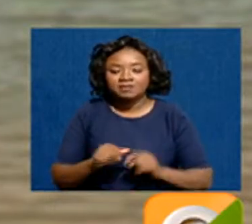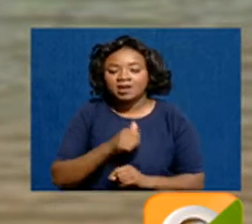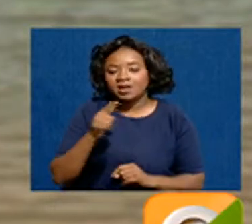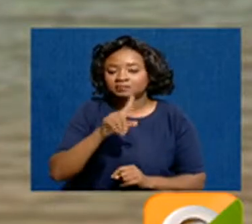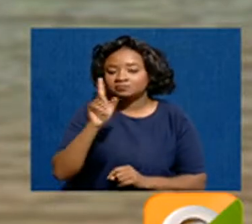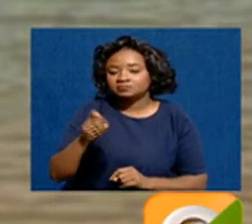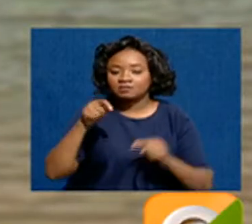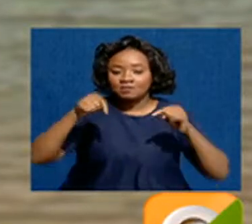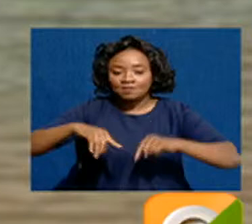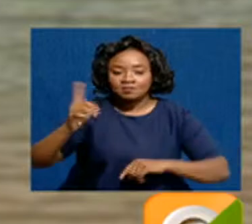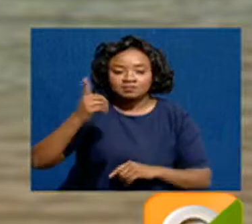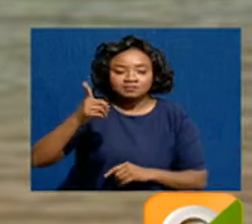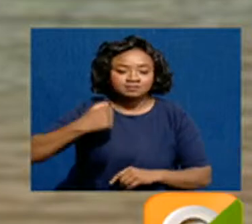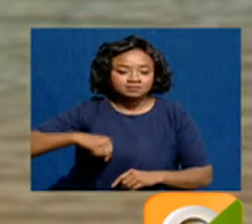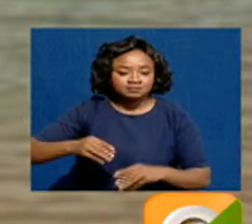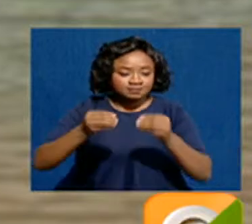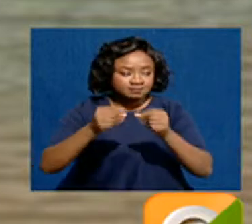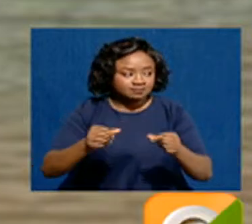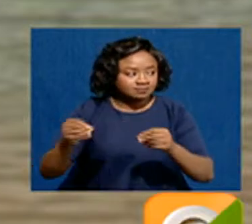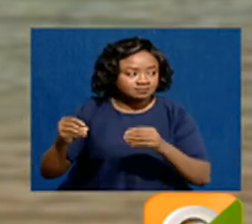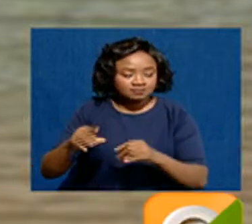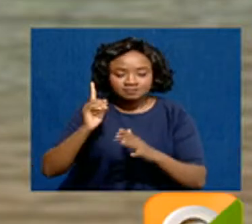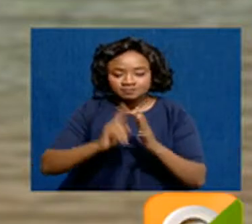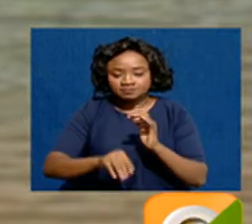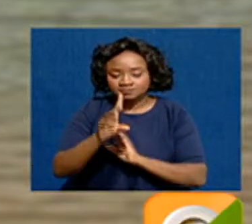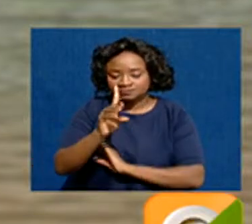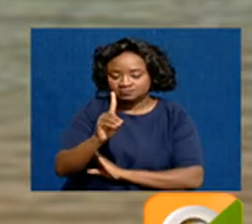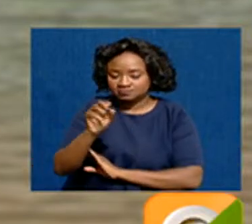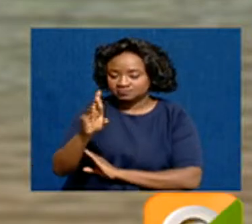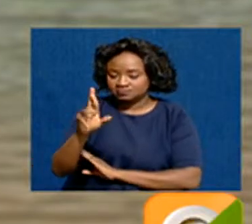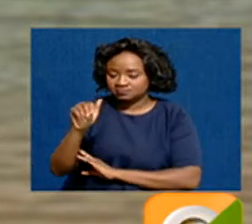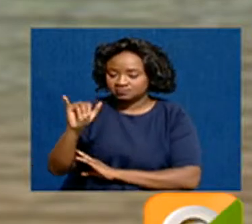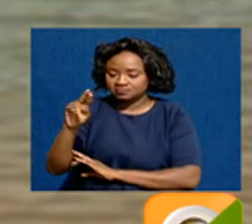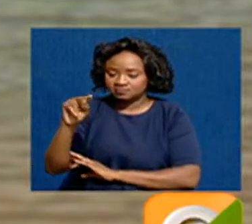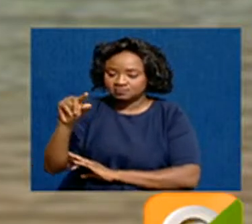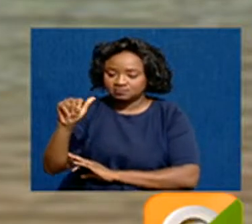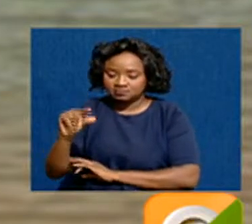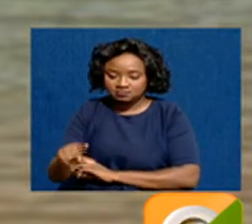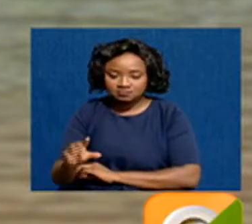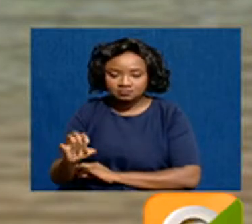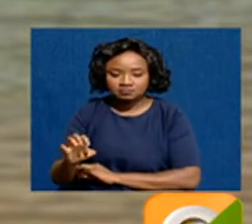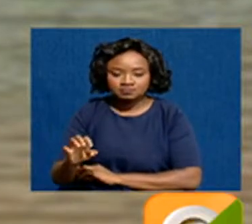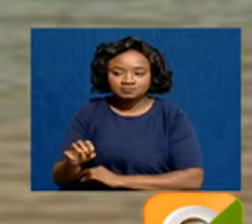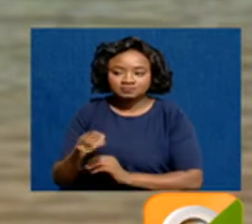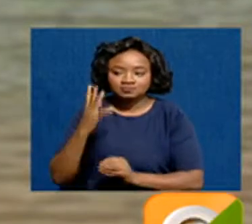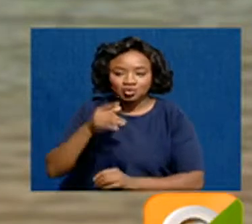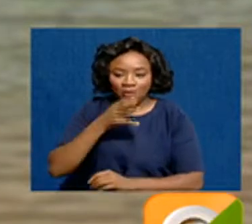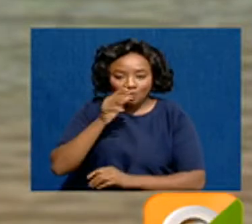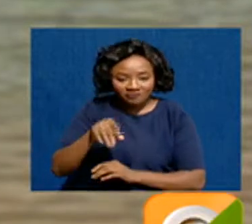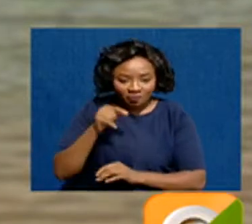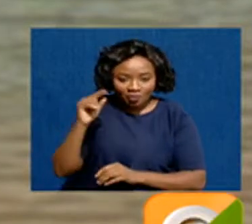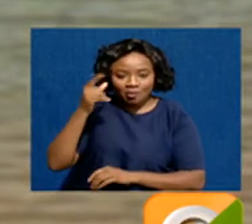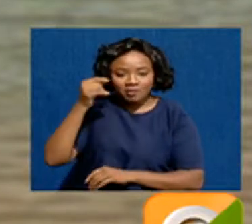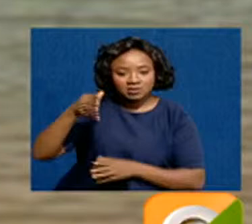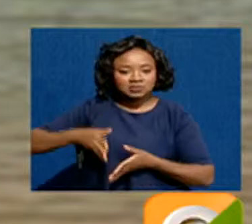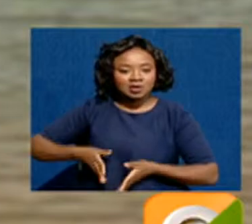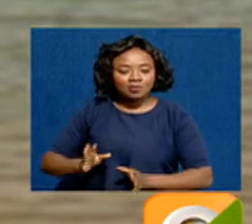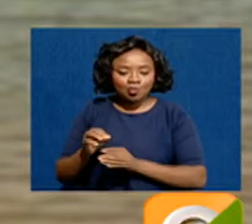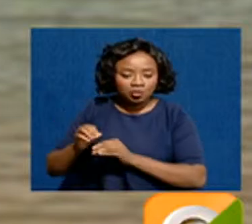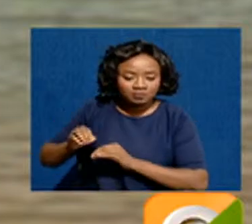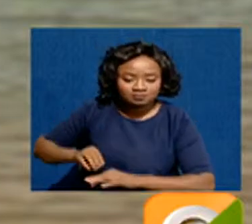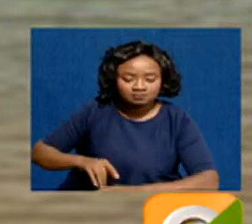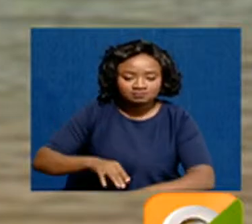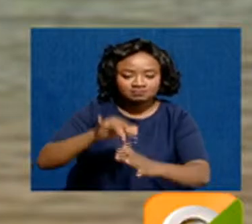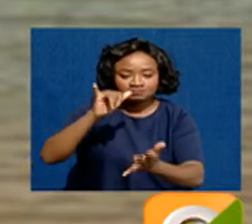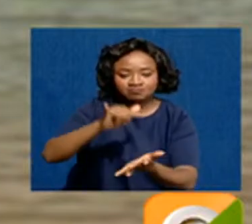Nairobi? Because most of this water is directed through Mombasa Road before they get to the airport. What are you going to do for the long